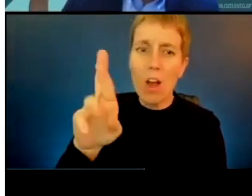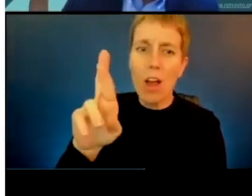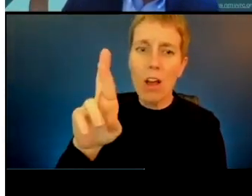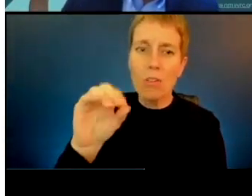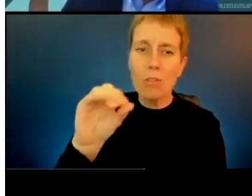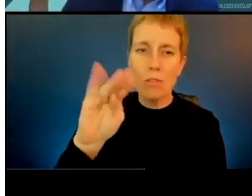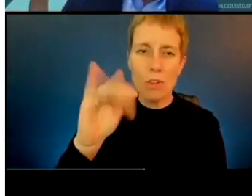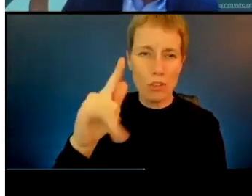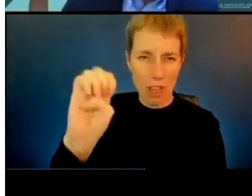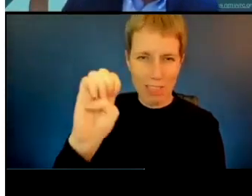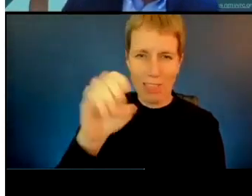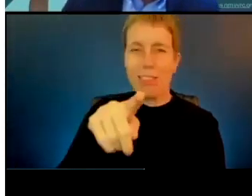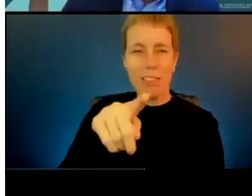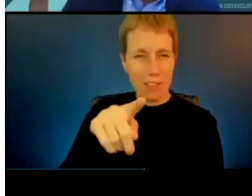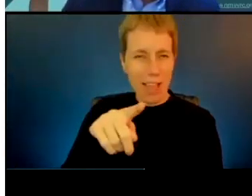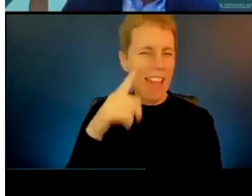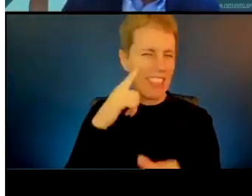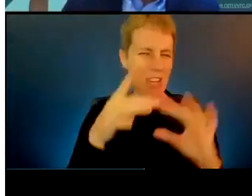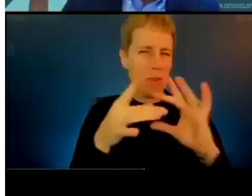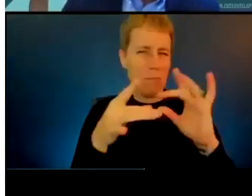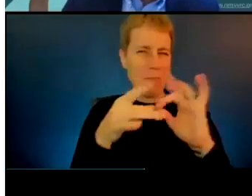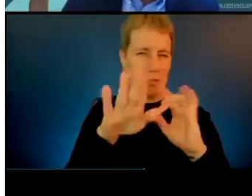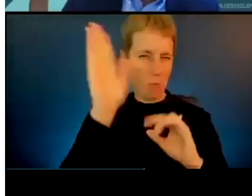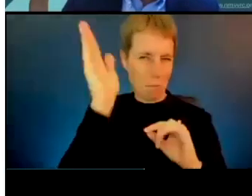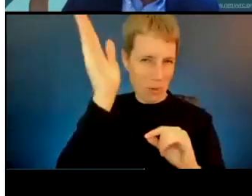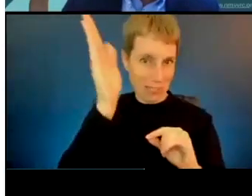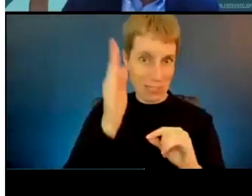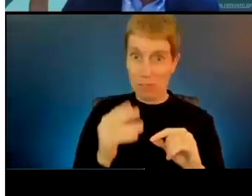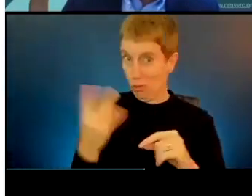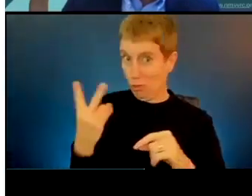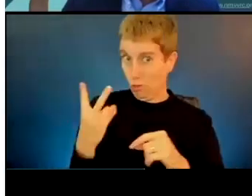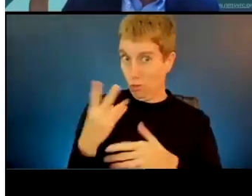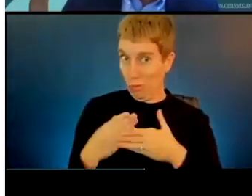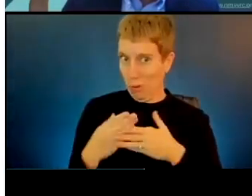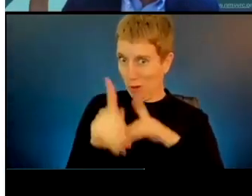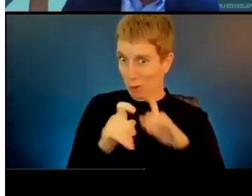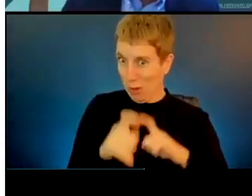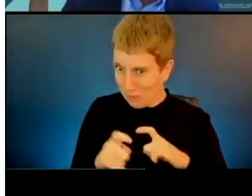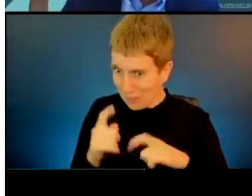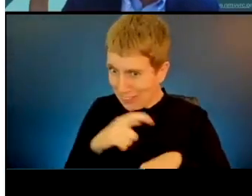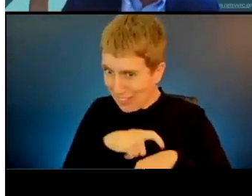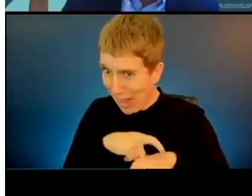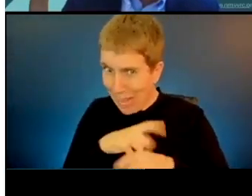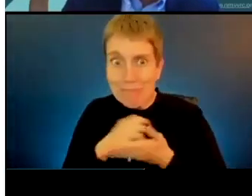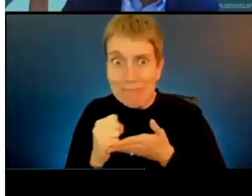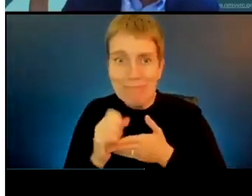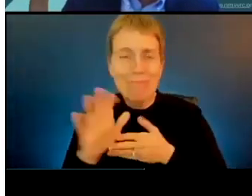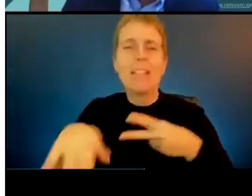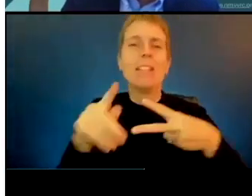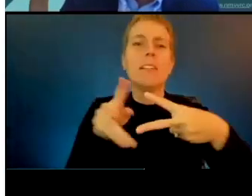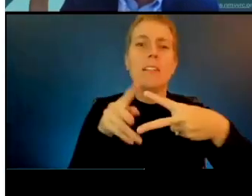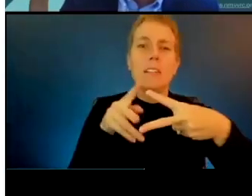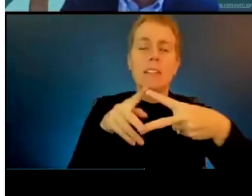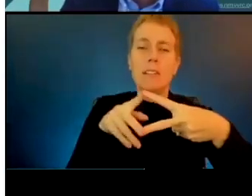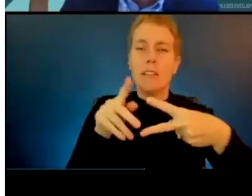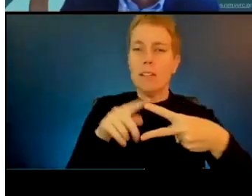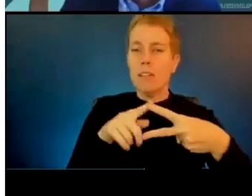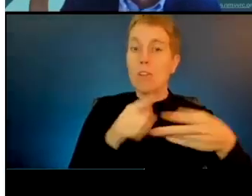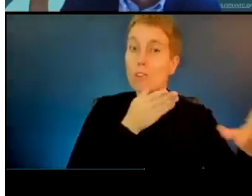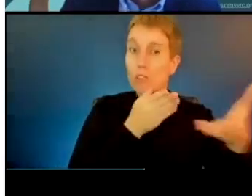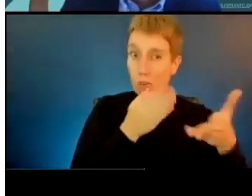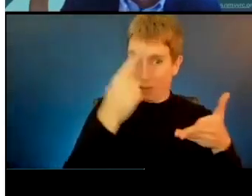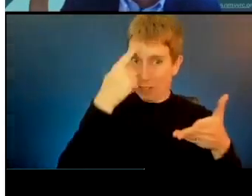presentation, but I'm going to give you a two-part that, see if you can answer quickly as we're running out of time. How are services and supports for children